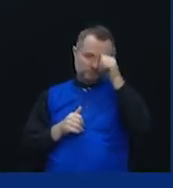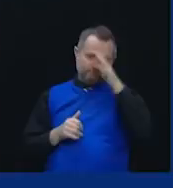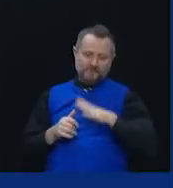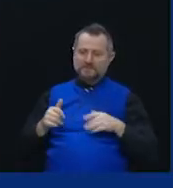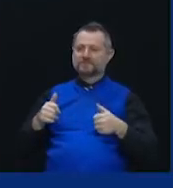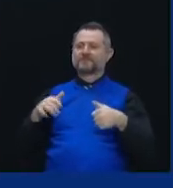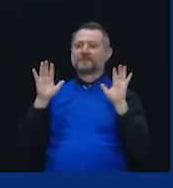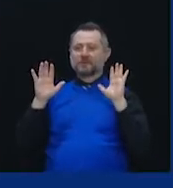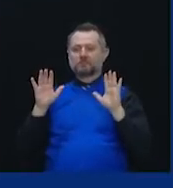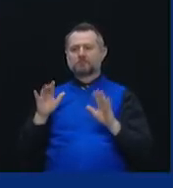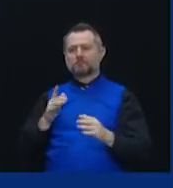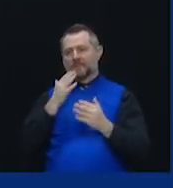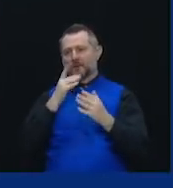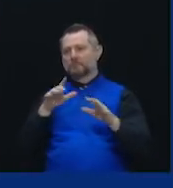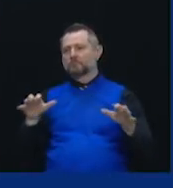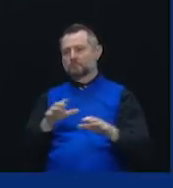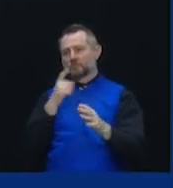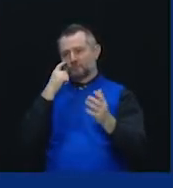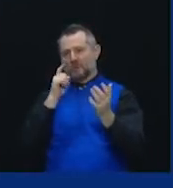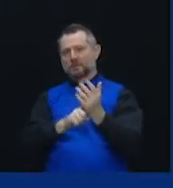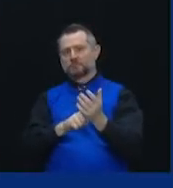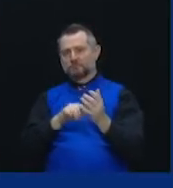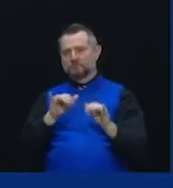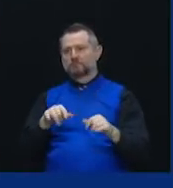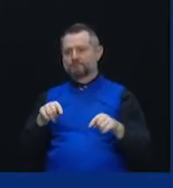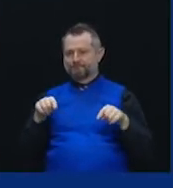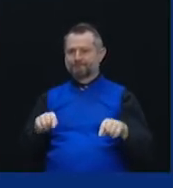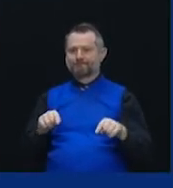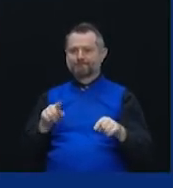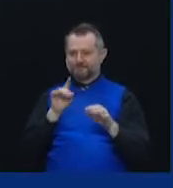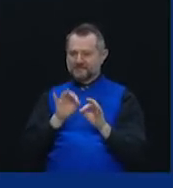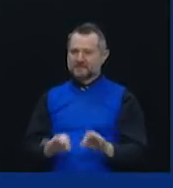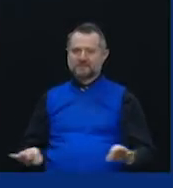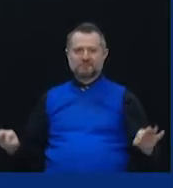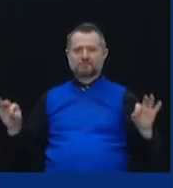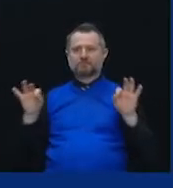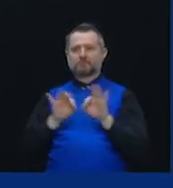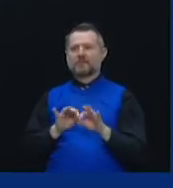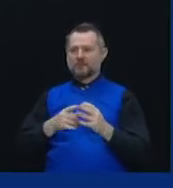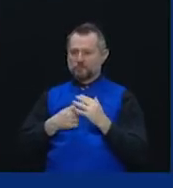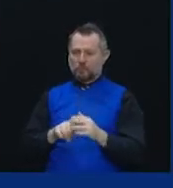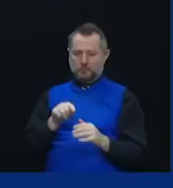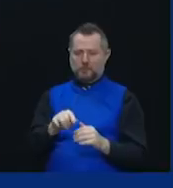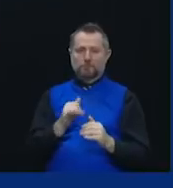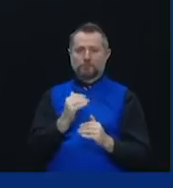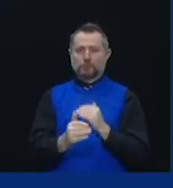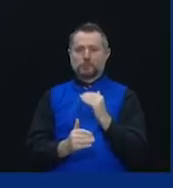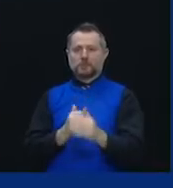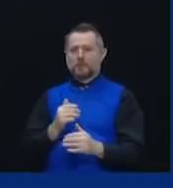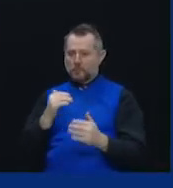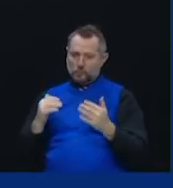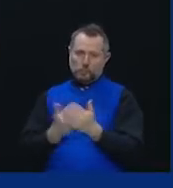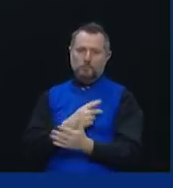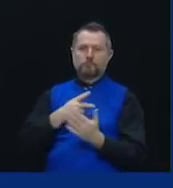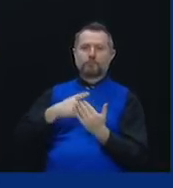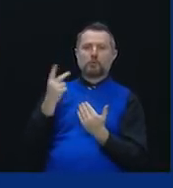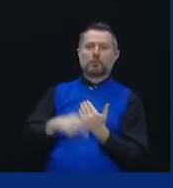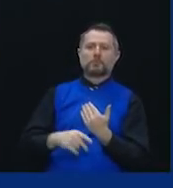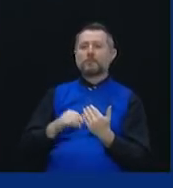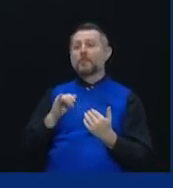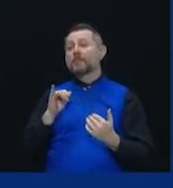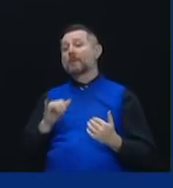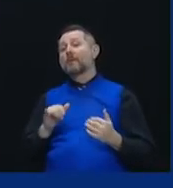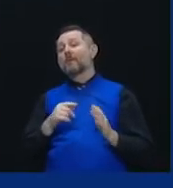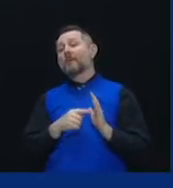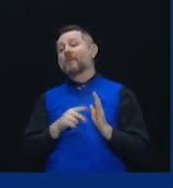you, because I recognize how truly important it was to begin this process and this initiative. So on behalf of the 2.5 million members of the